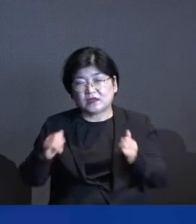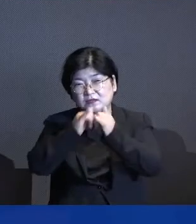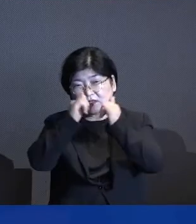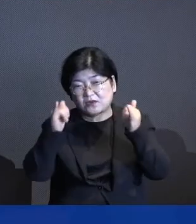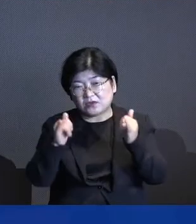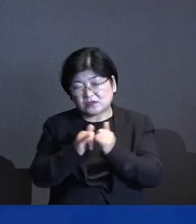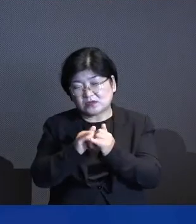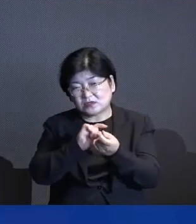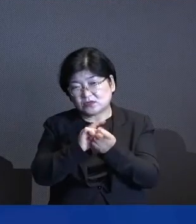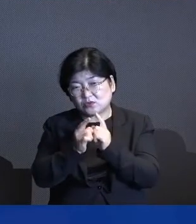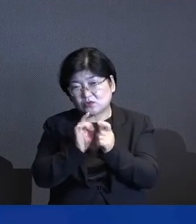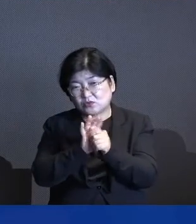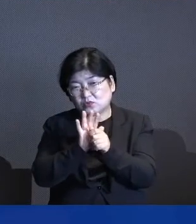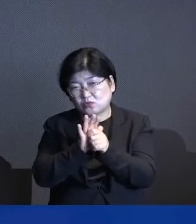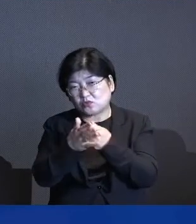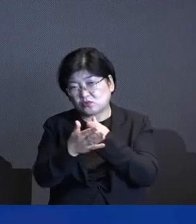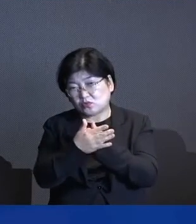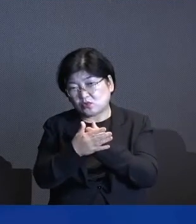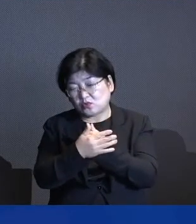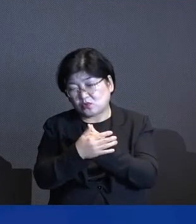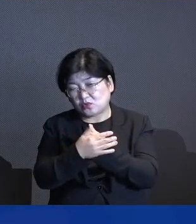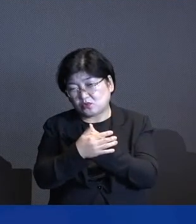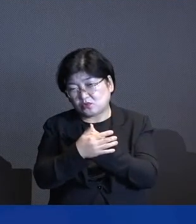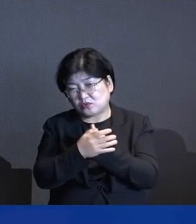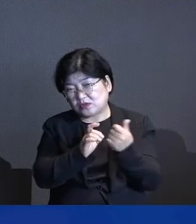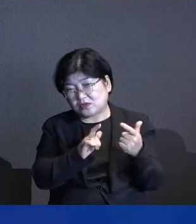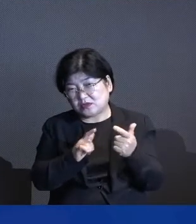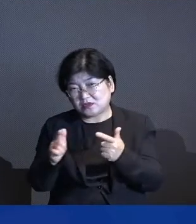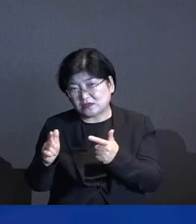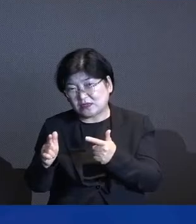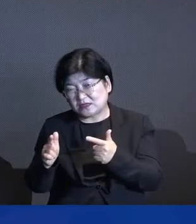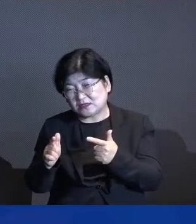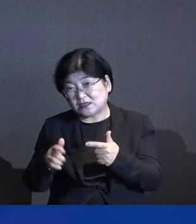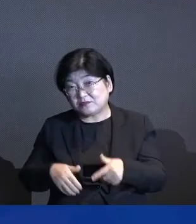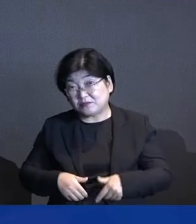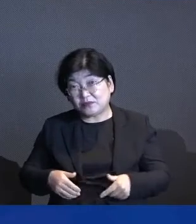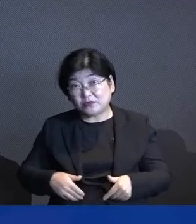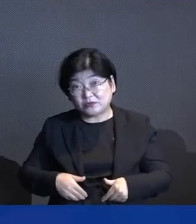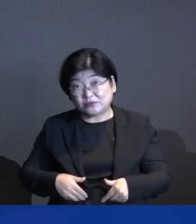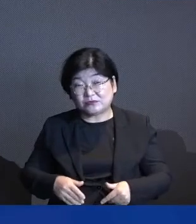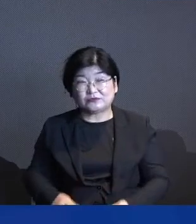it can mitigate negative emotions via